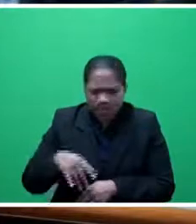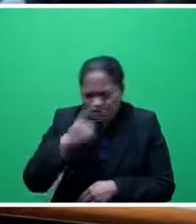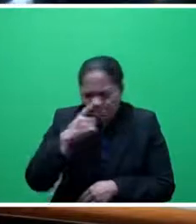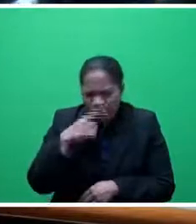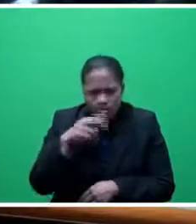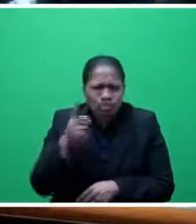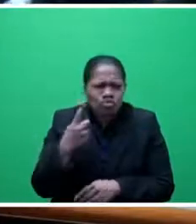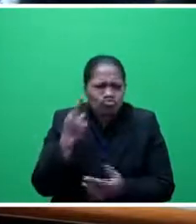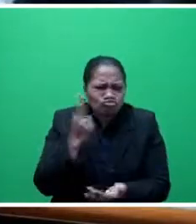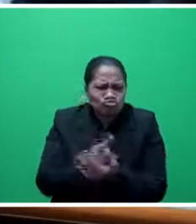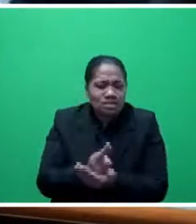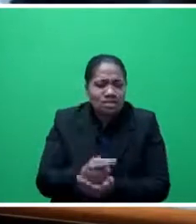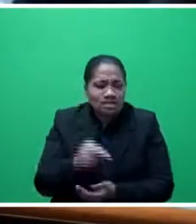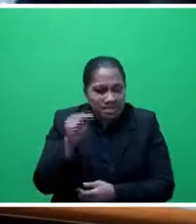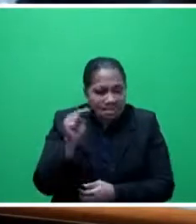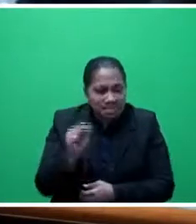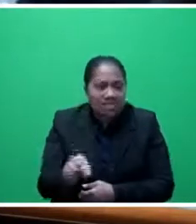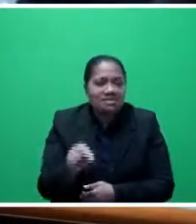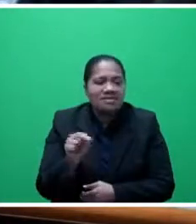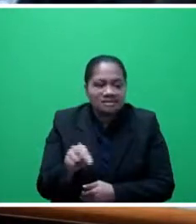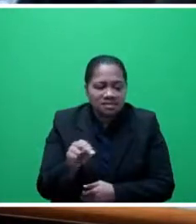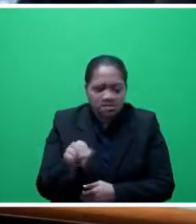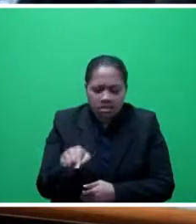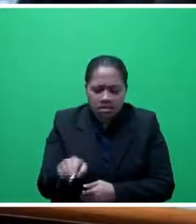most vulnerable, because